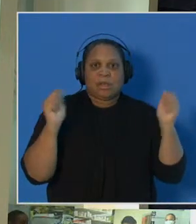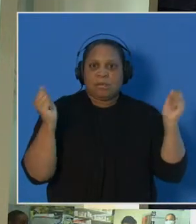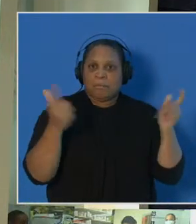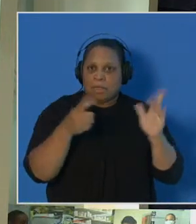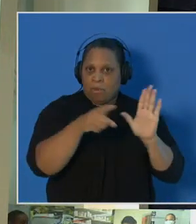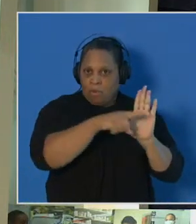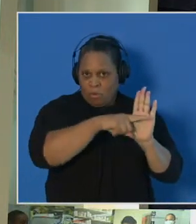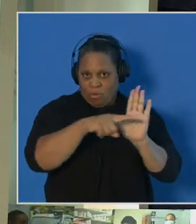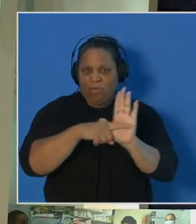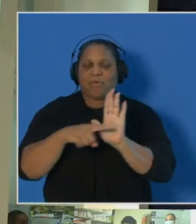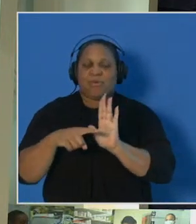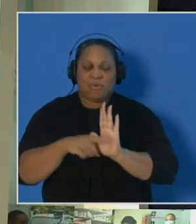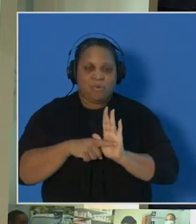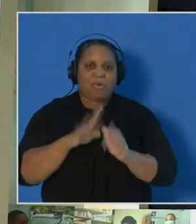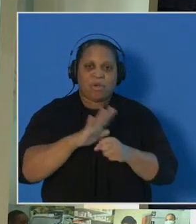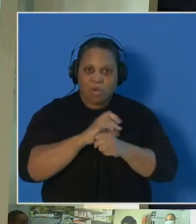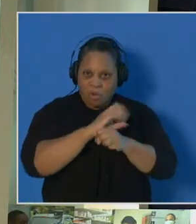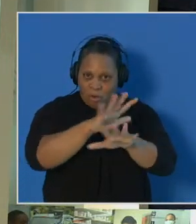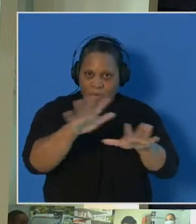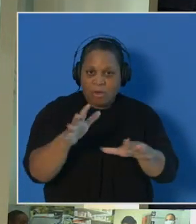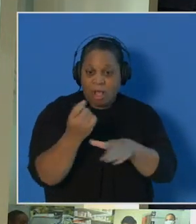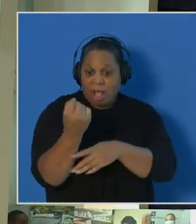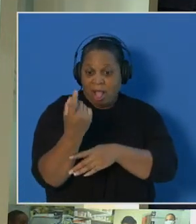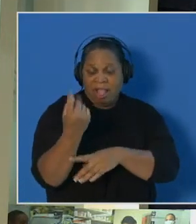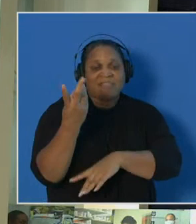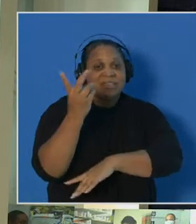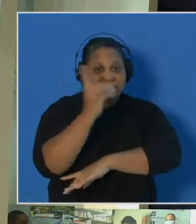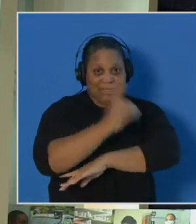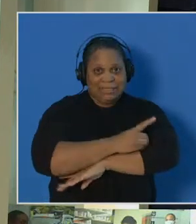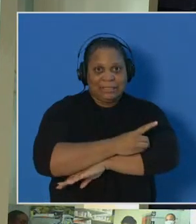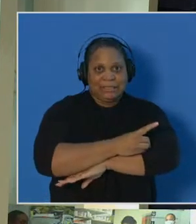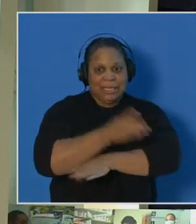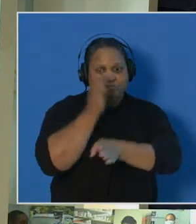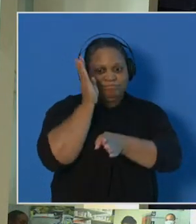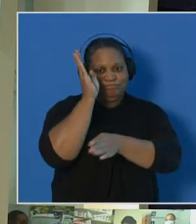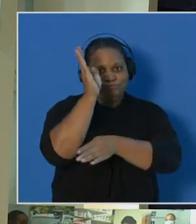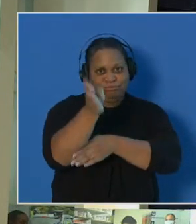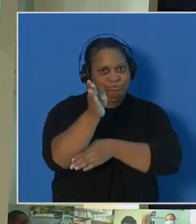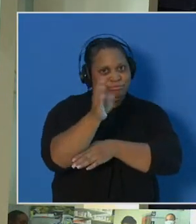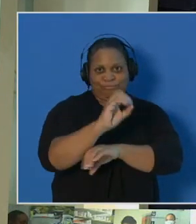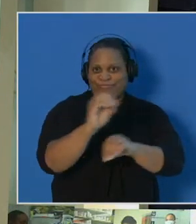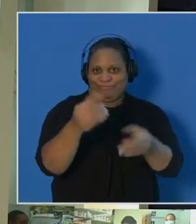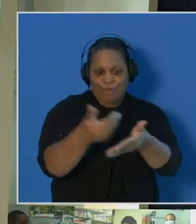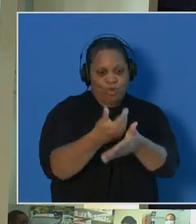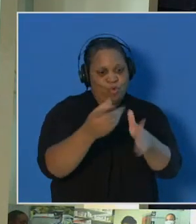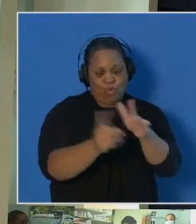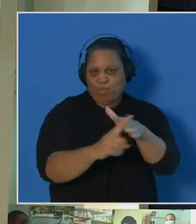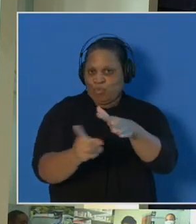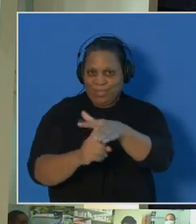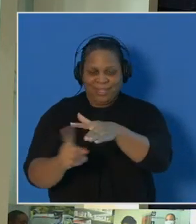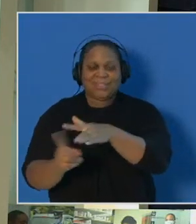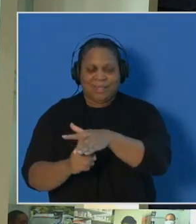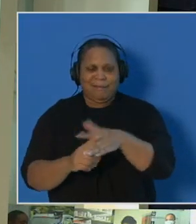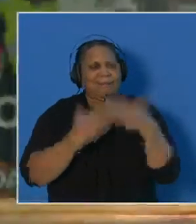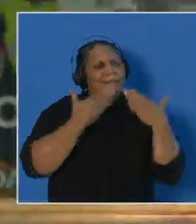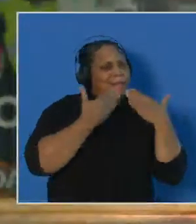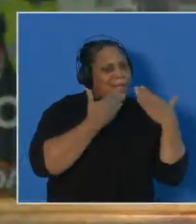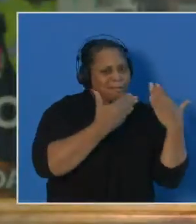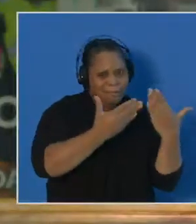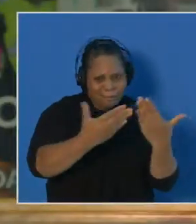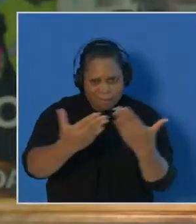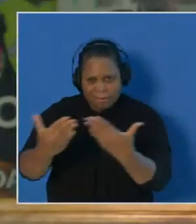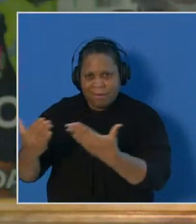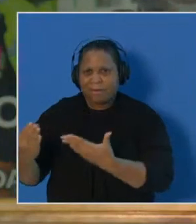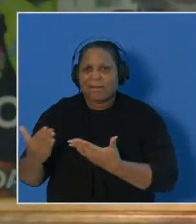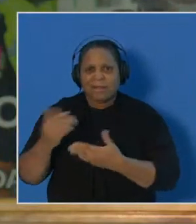for COVID-19, making this the 11th day in a row without any new cases. Thank you to all who have contributed to